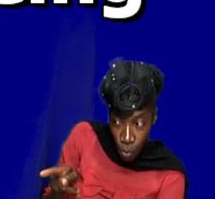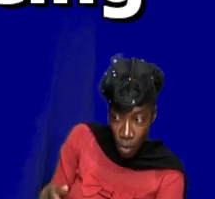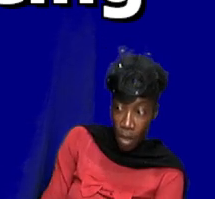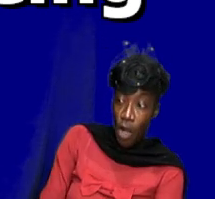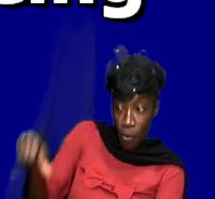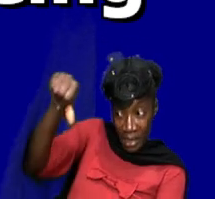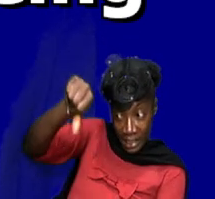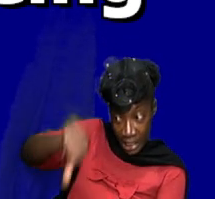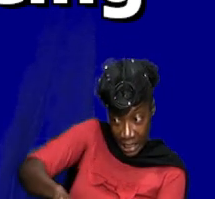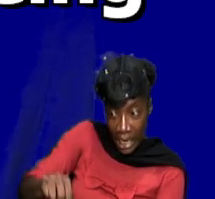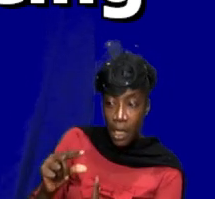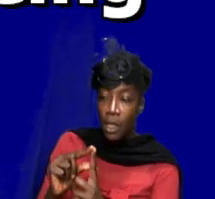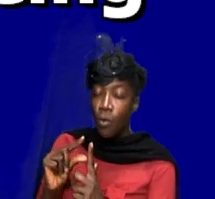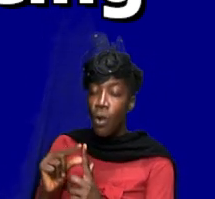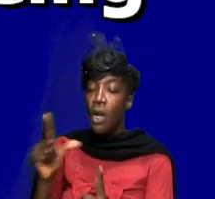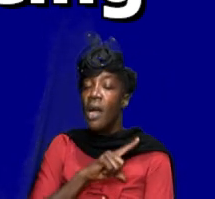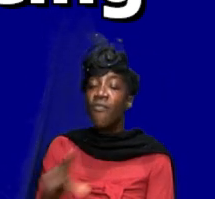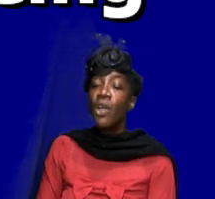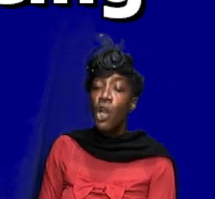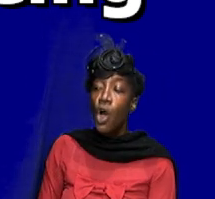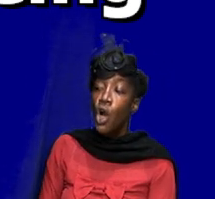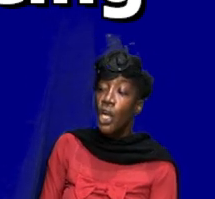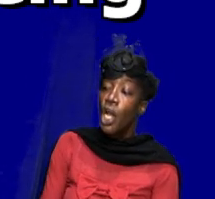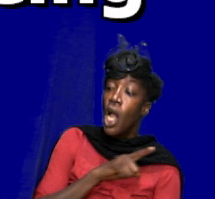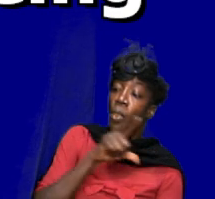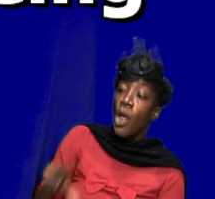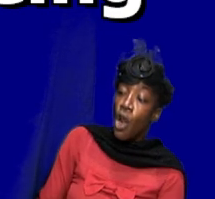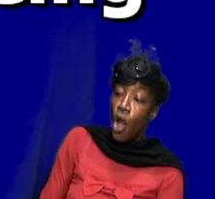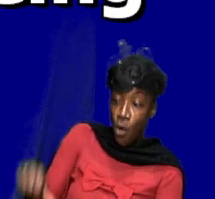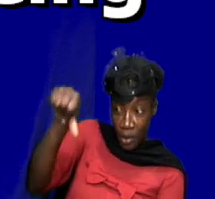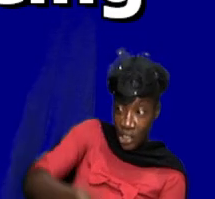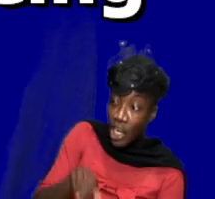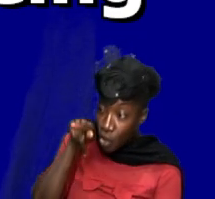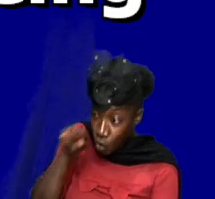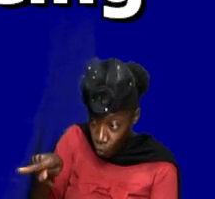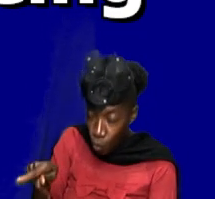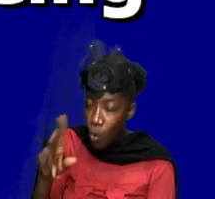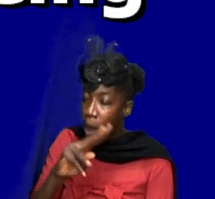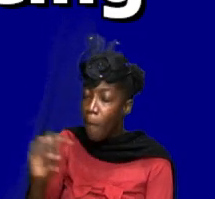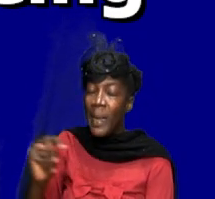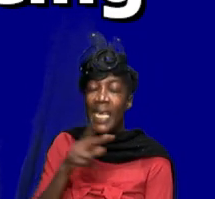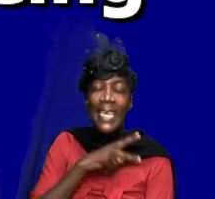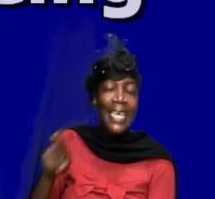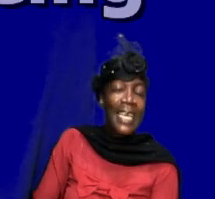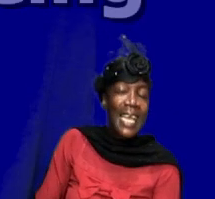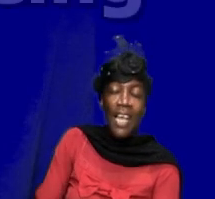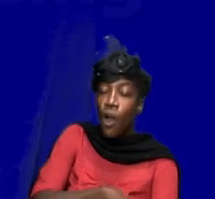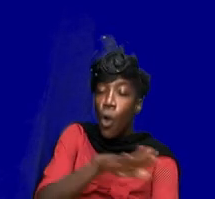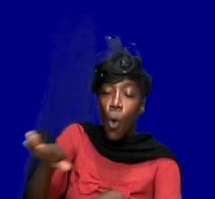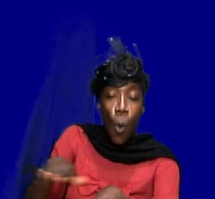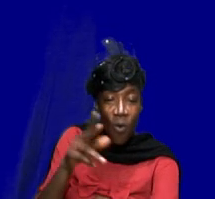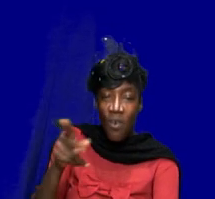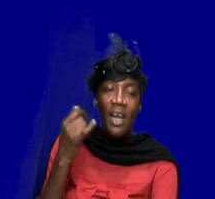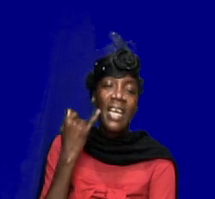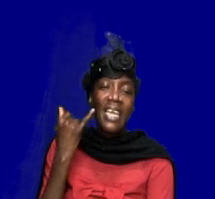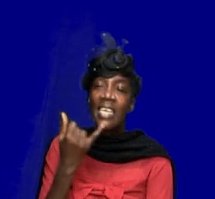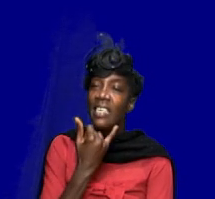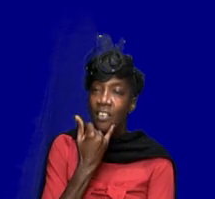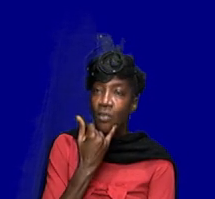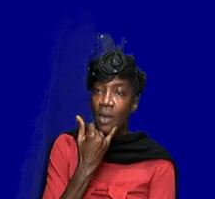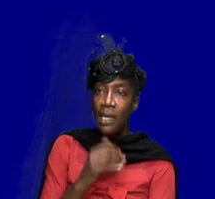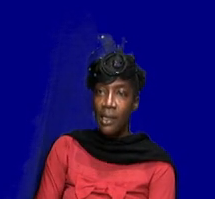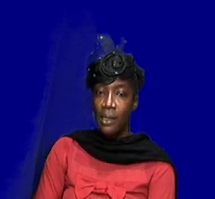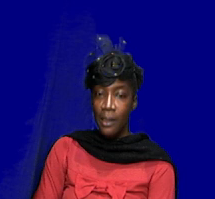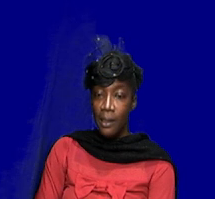the word of the Lord, and the Lord had rejected thee from being king over Israel. And